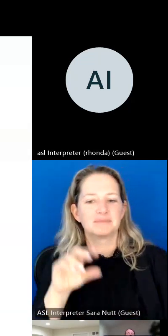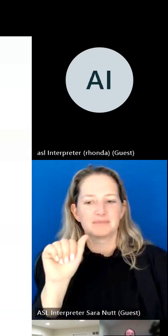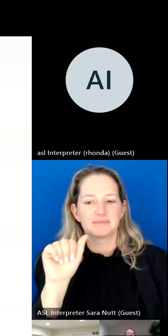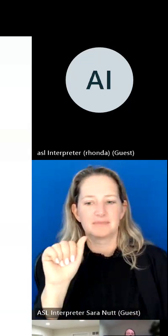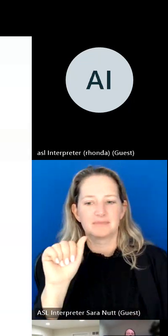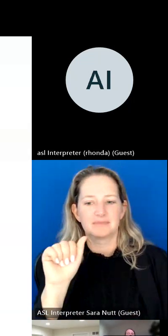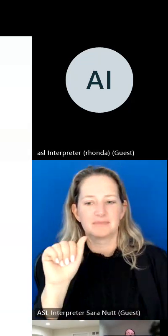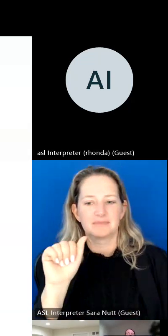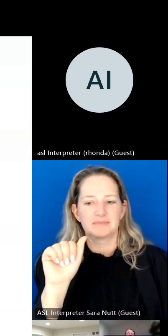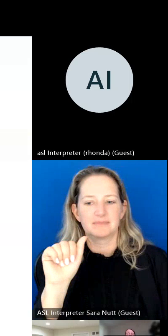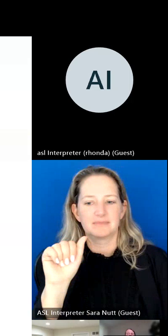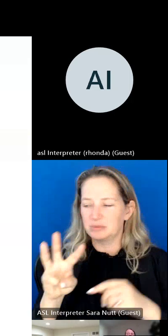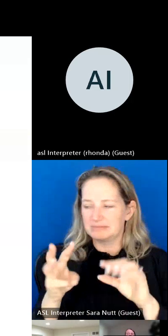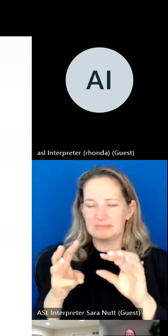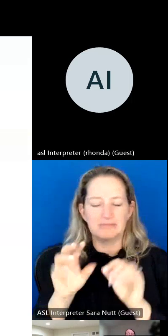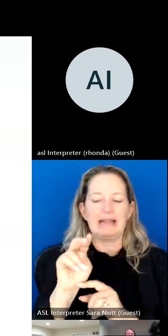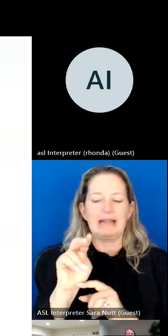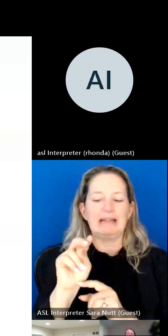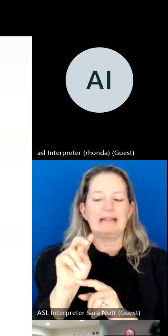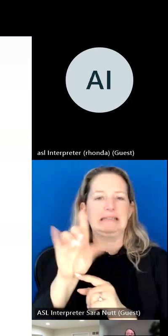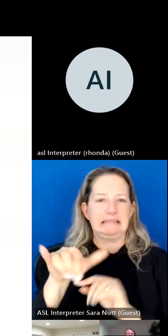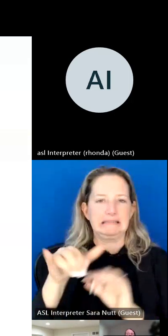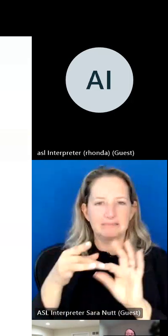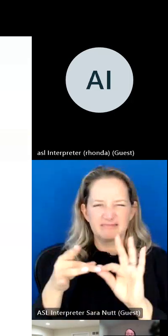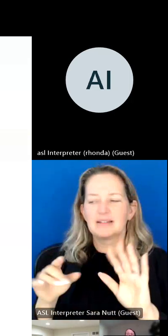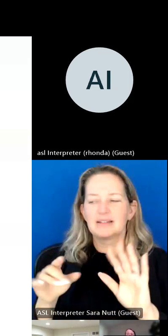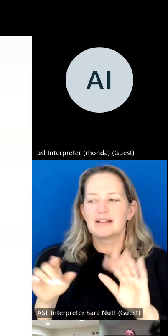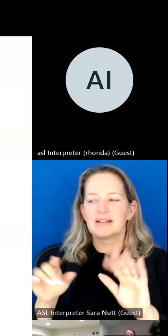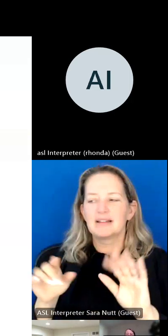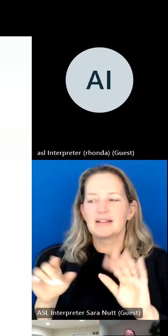class has been the hardest one we've had to teach, and I think we're getting better.